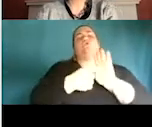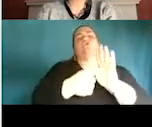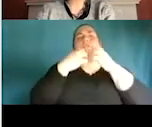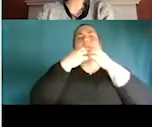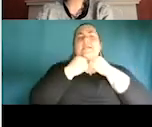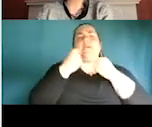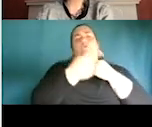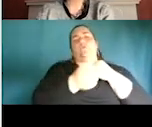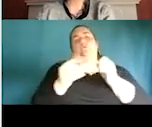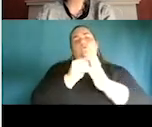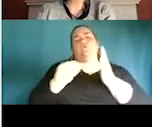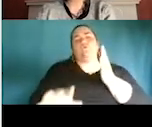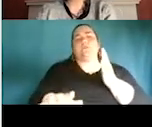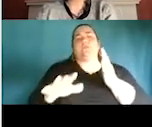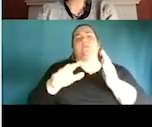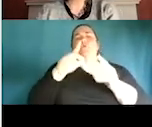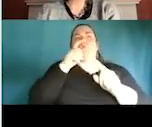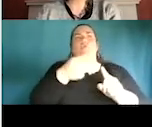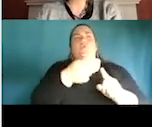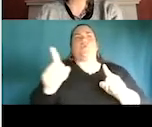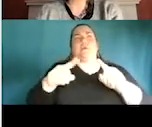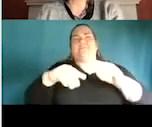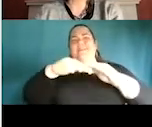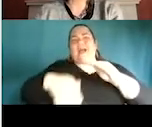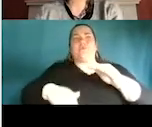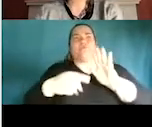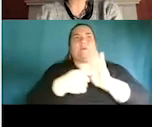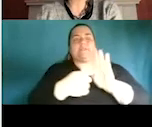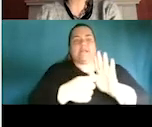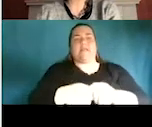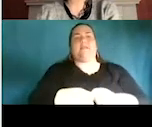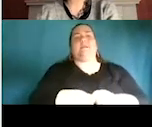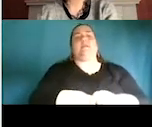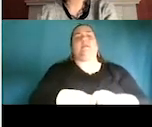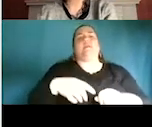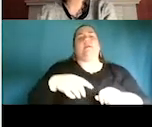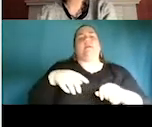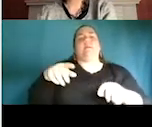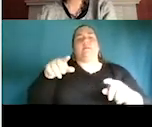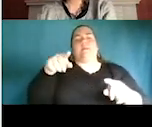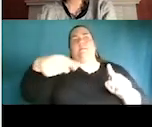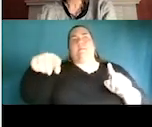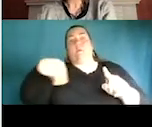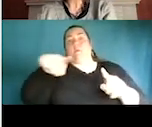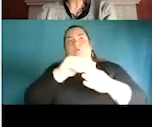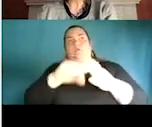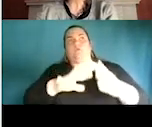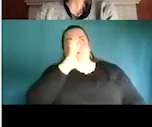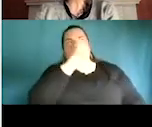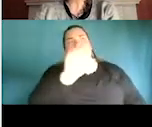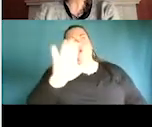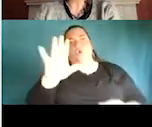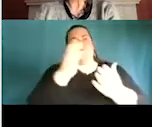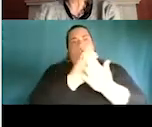from underrepresented backgrounds who are drawn to her courses on ethnography and race, while she engages